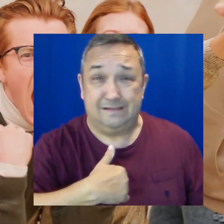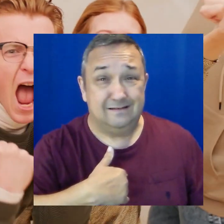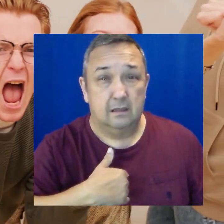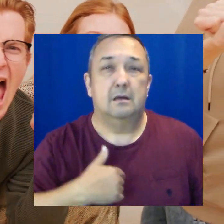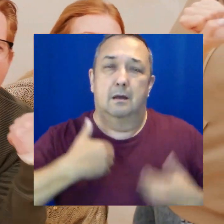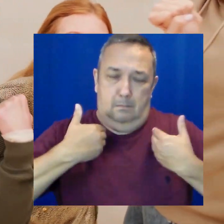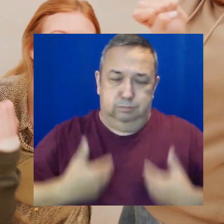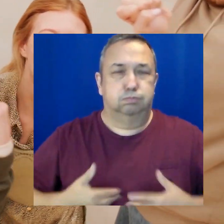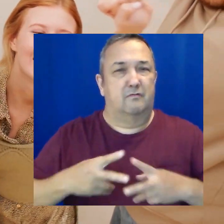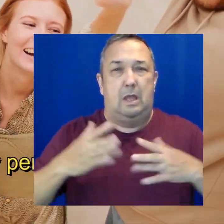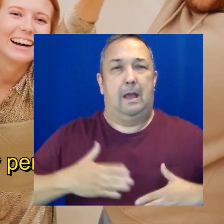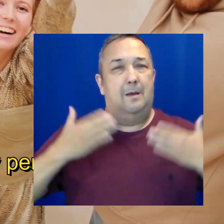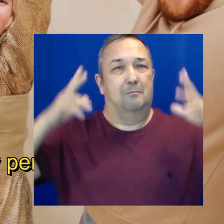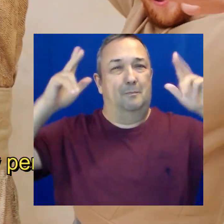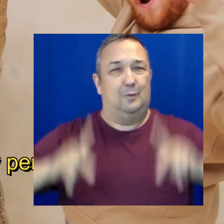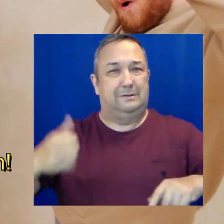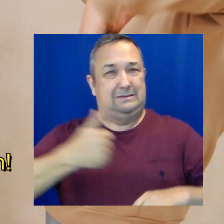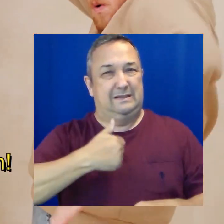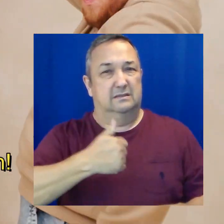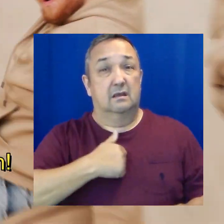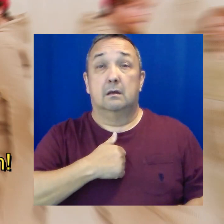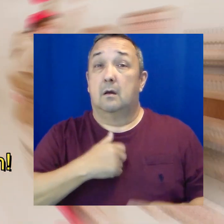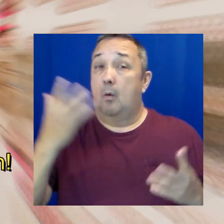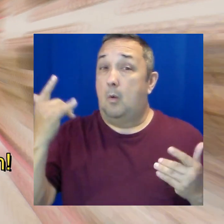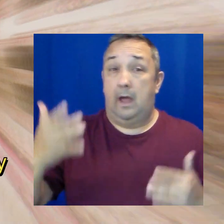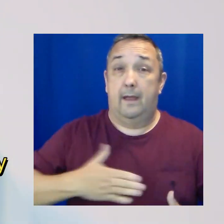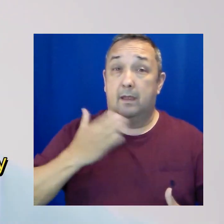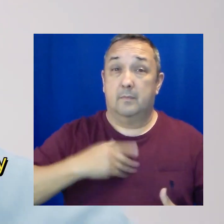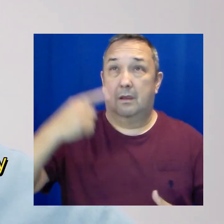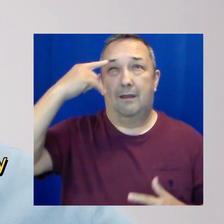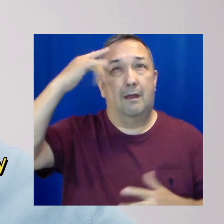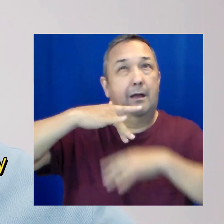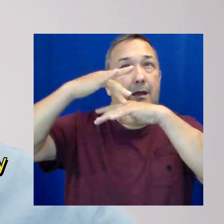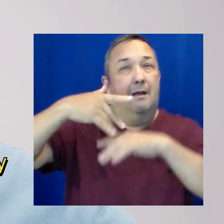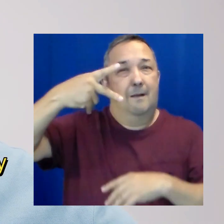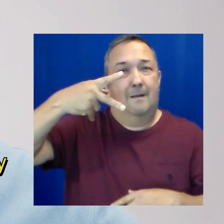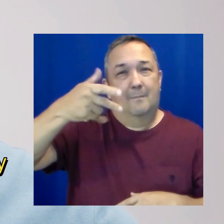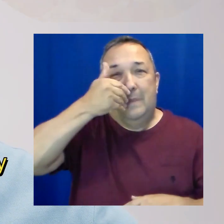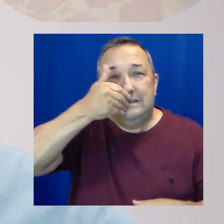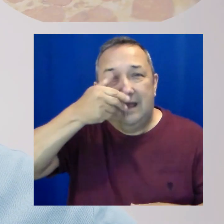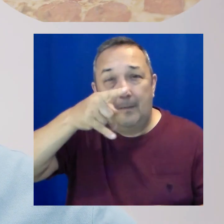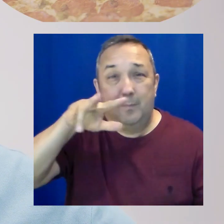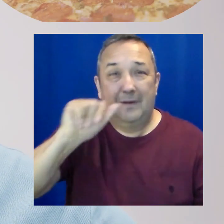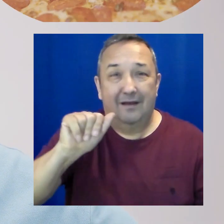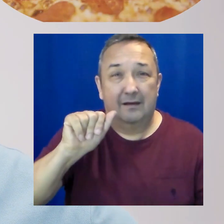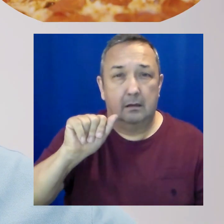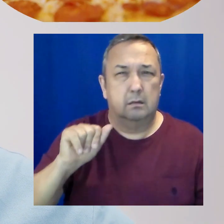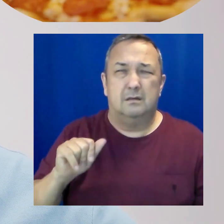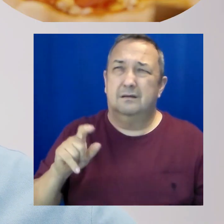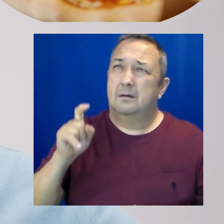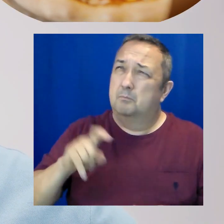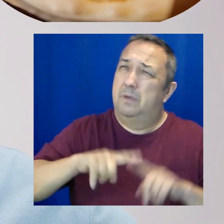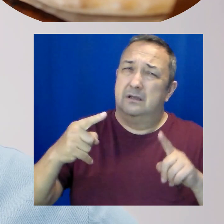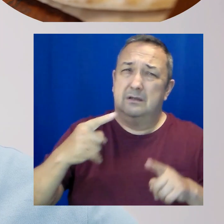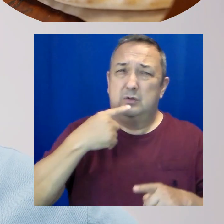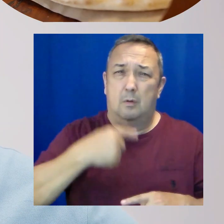Well, this is not me. Tito Kenny is a very happy person. And what makes Tito Kenny happy is pizza.